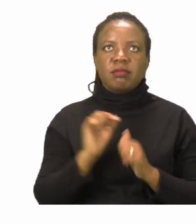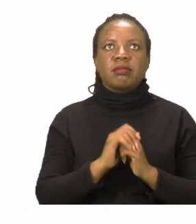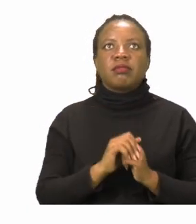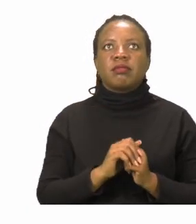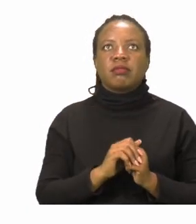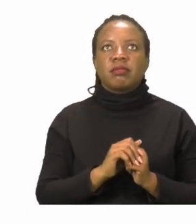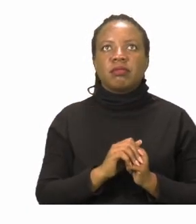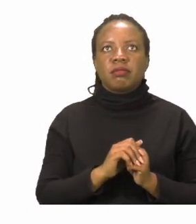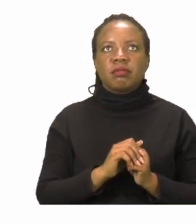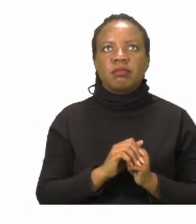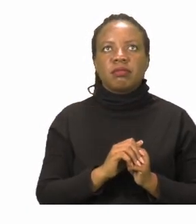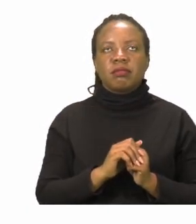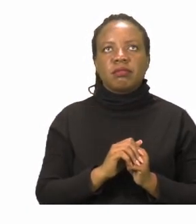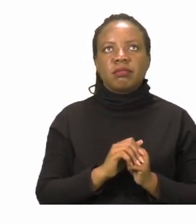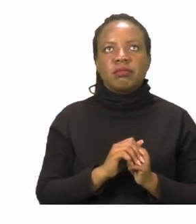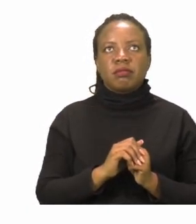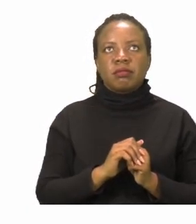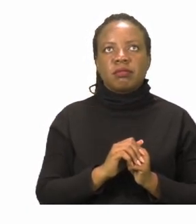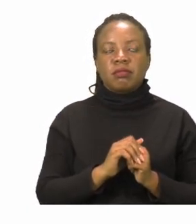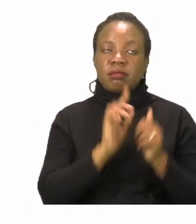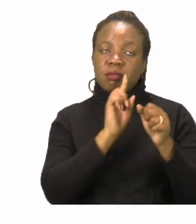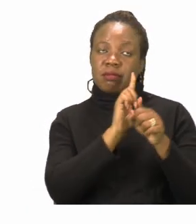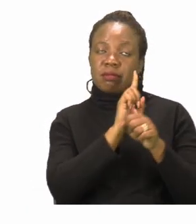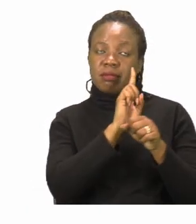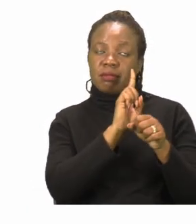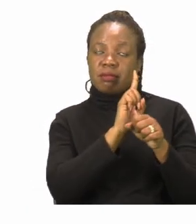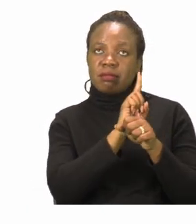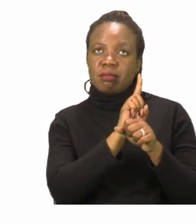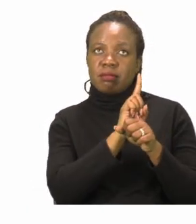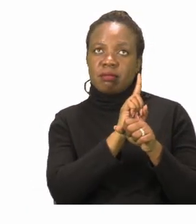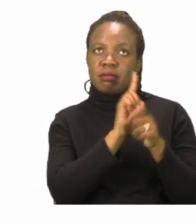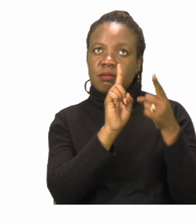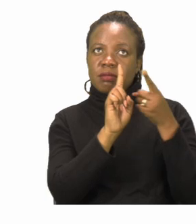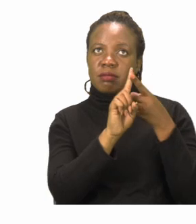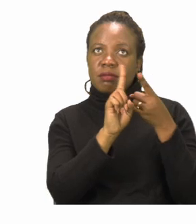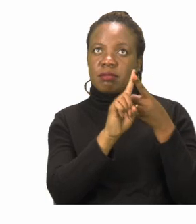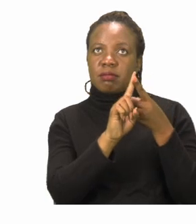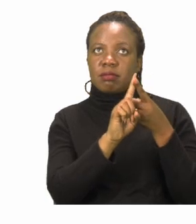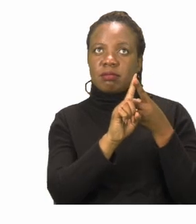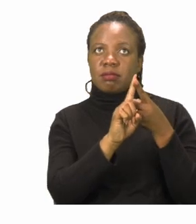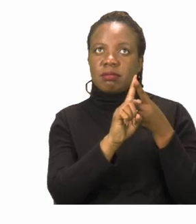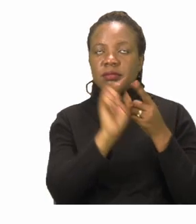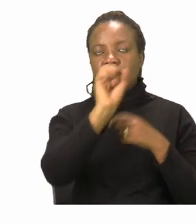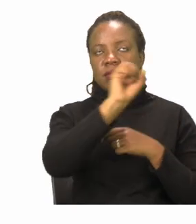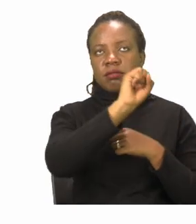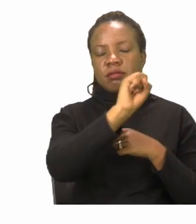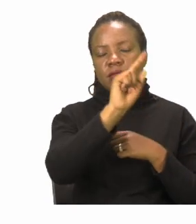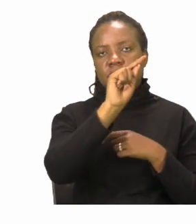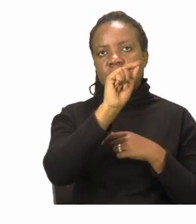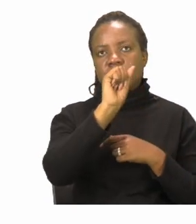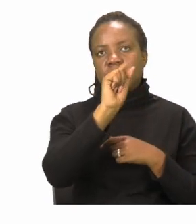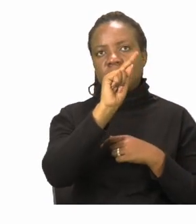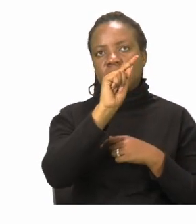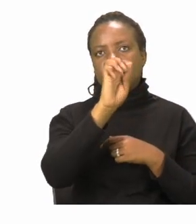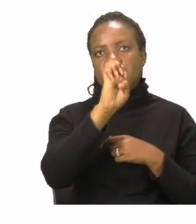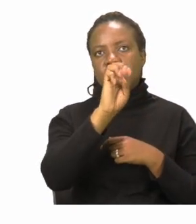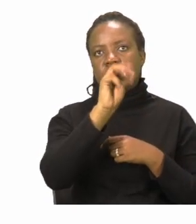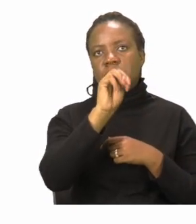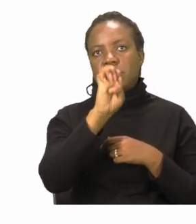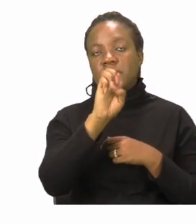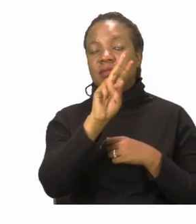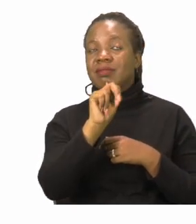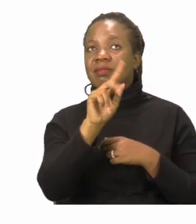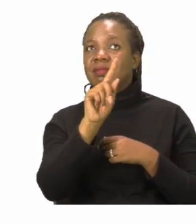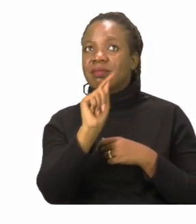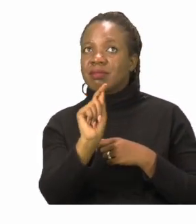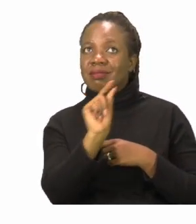talking about. The first kind of sentence that we often see is the statement. Now, a statement